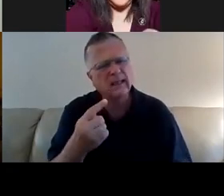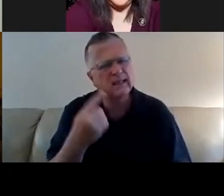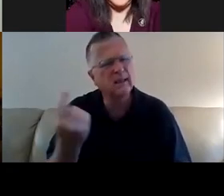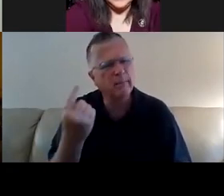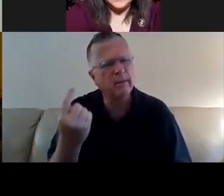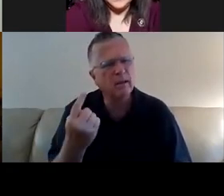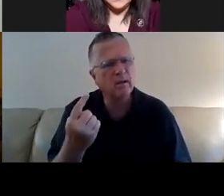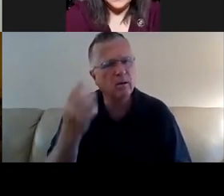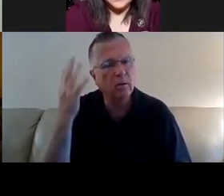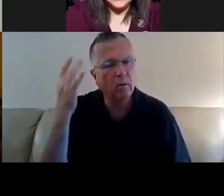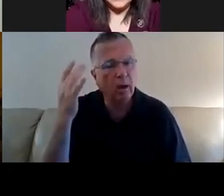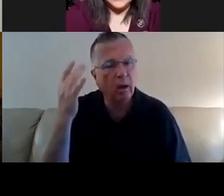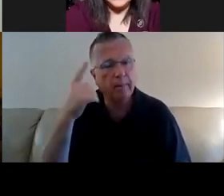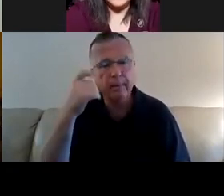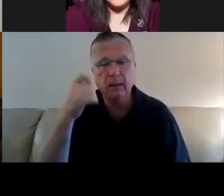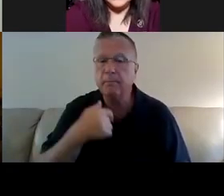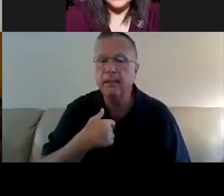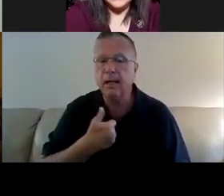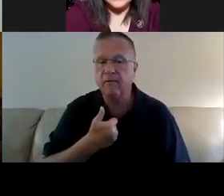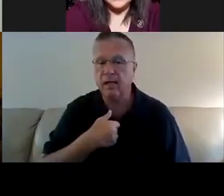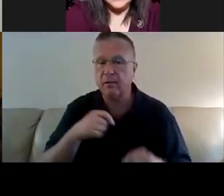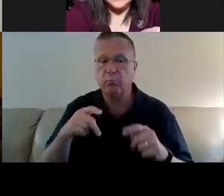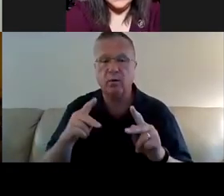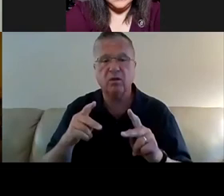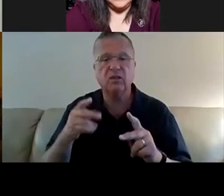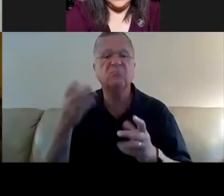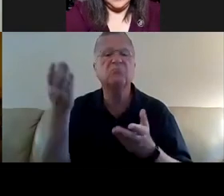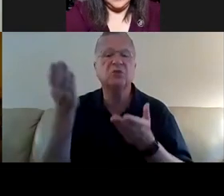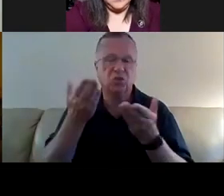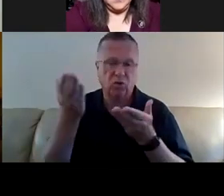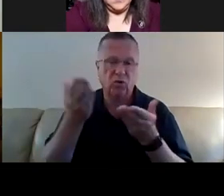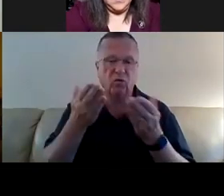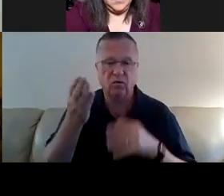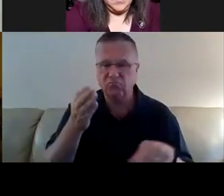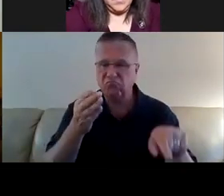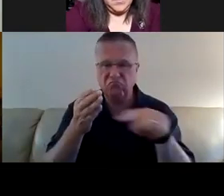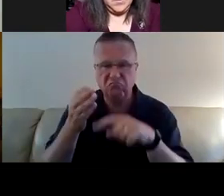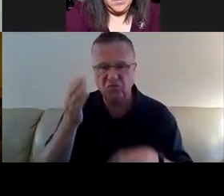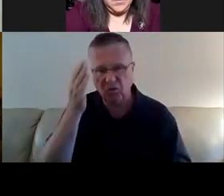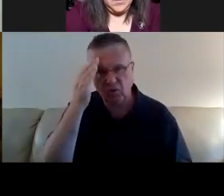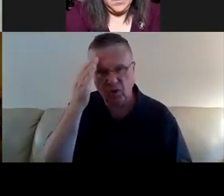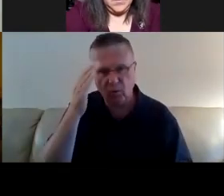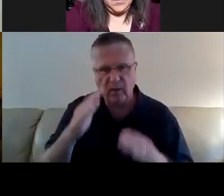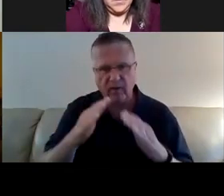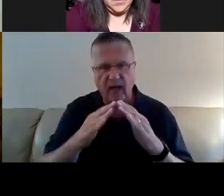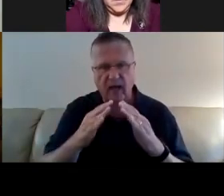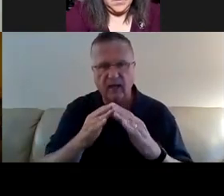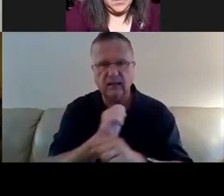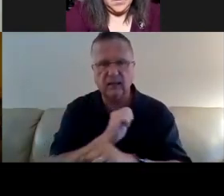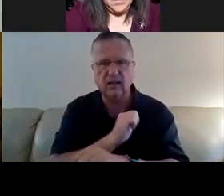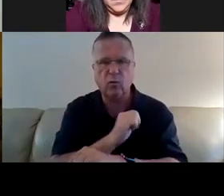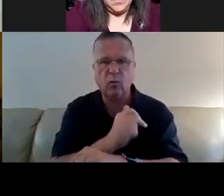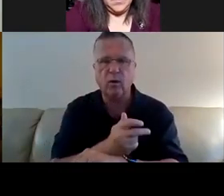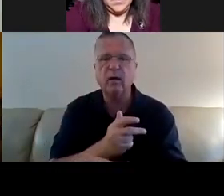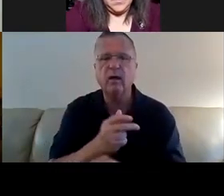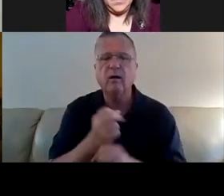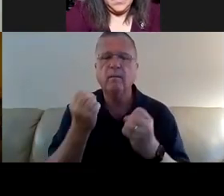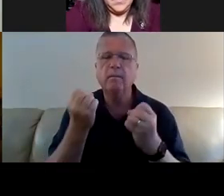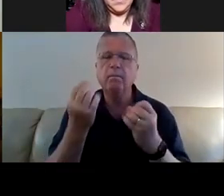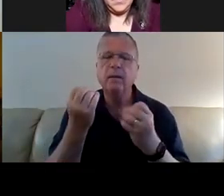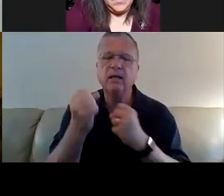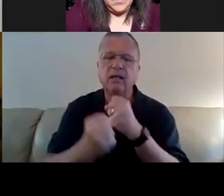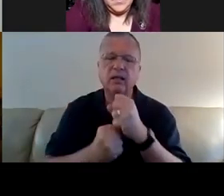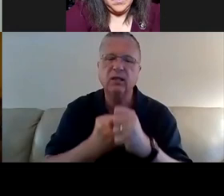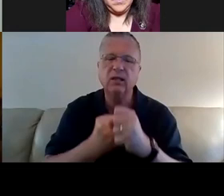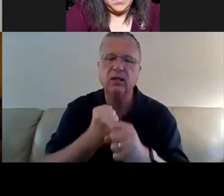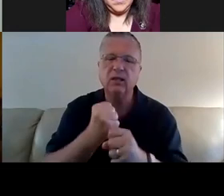I have had the privilege of serving, as you know, on the Housing Authority for many years, and for many years